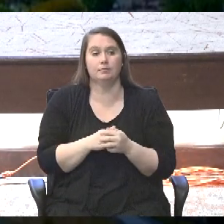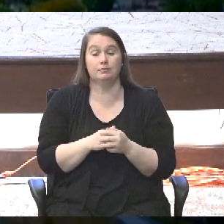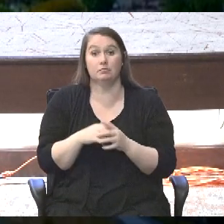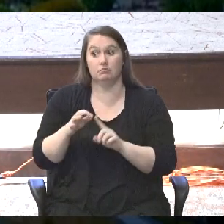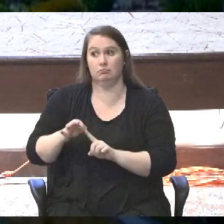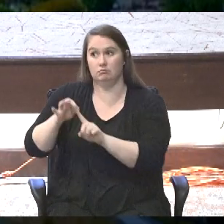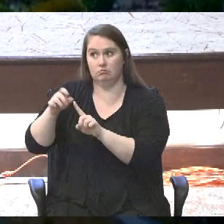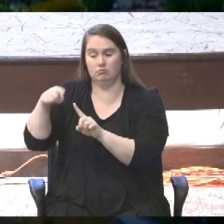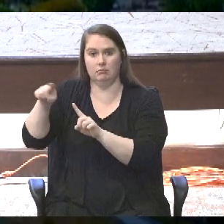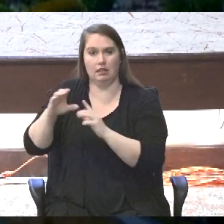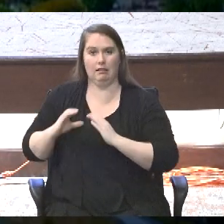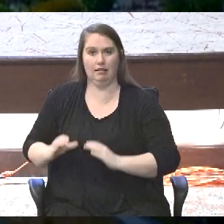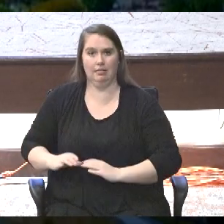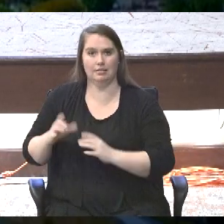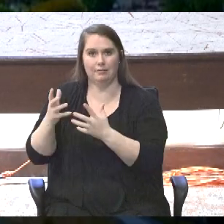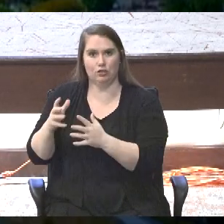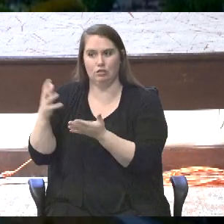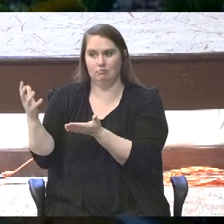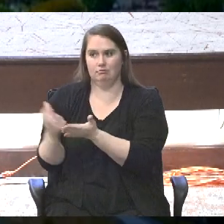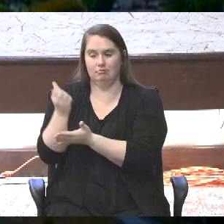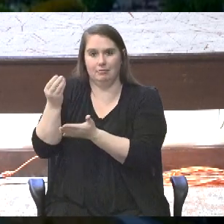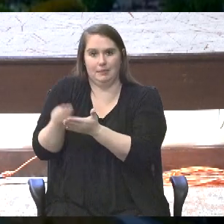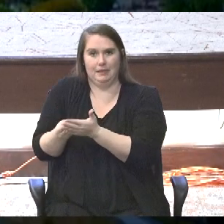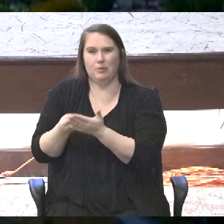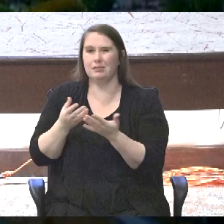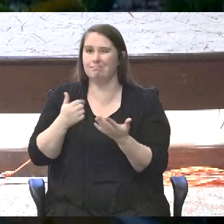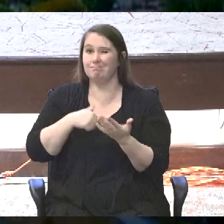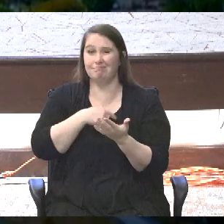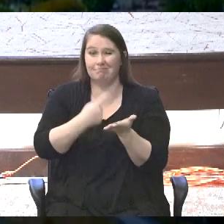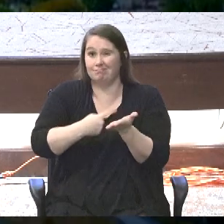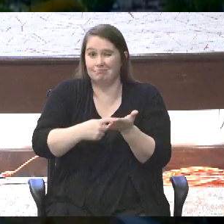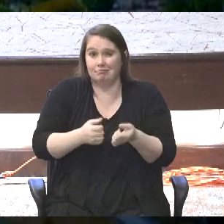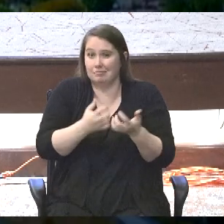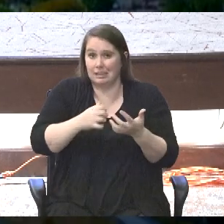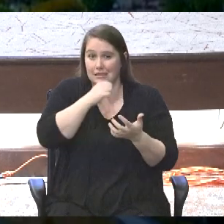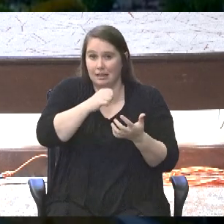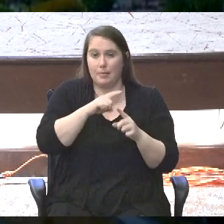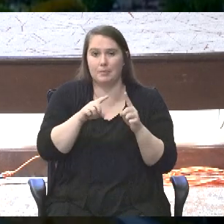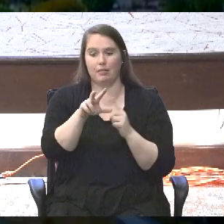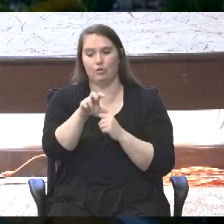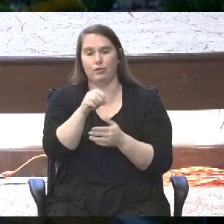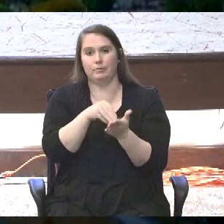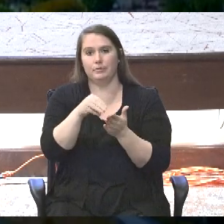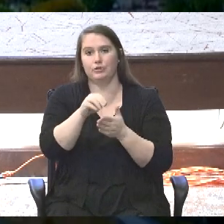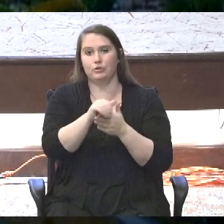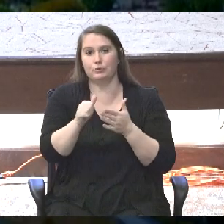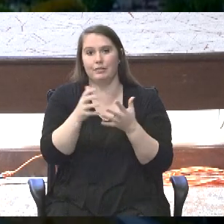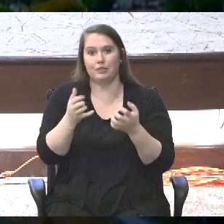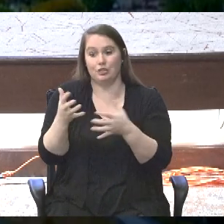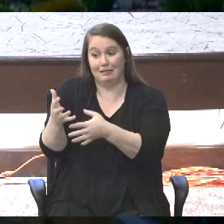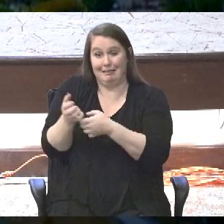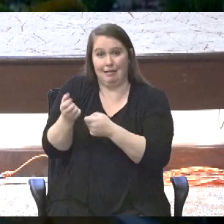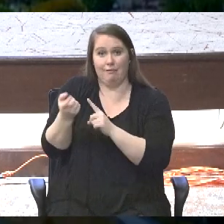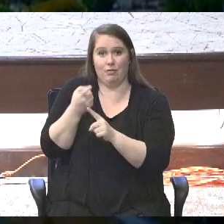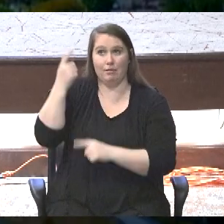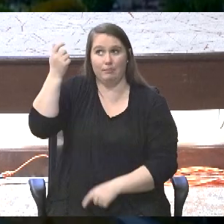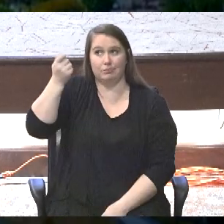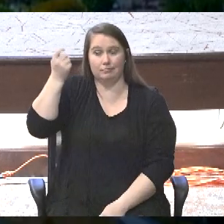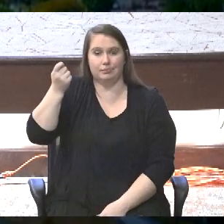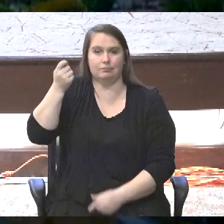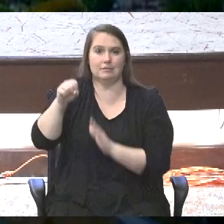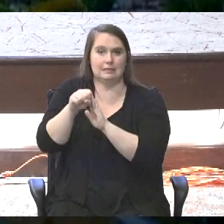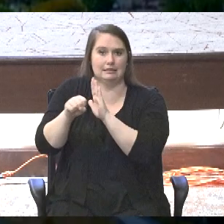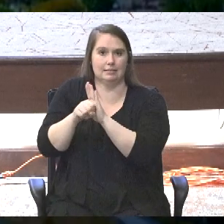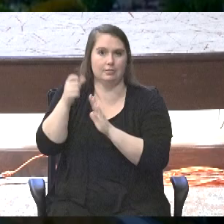money. And we don't talk about it a lot, but we receive about $30 million of grant funds from state and federal sources each year.